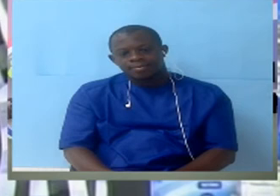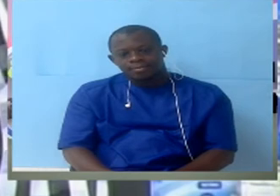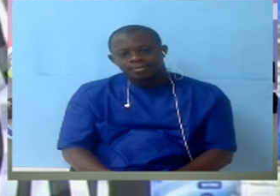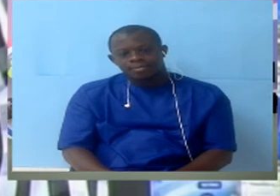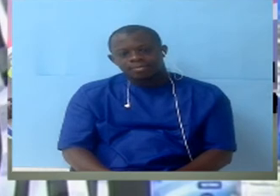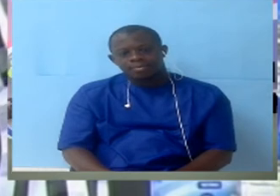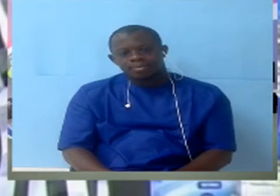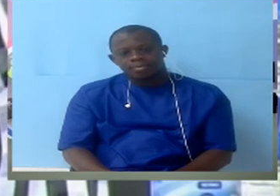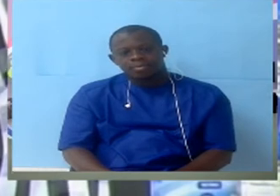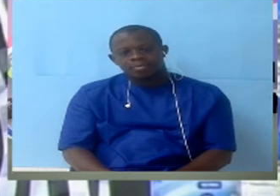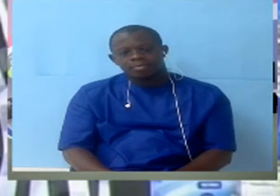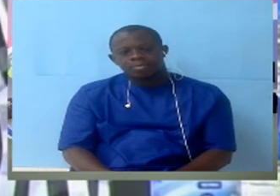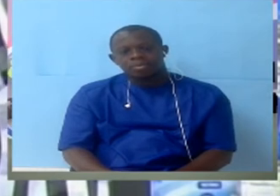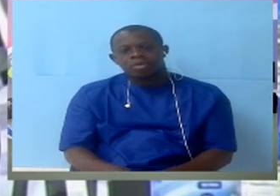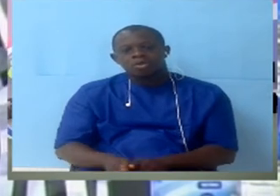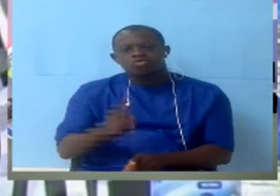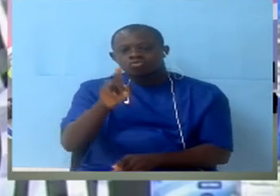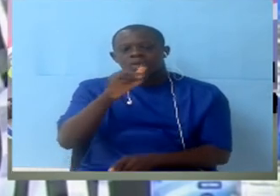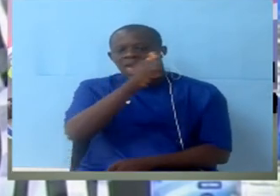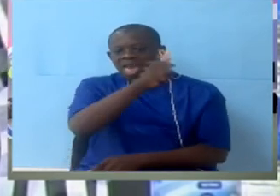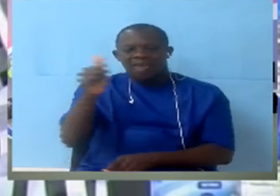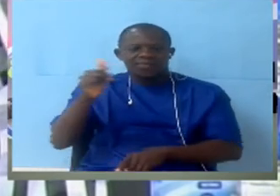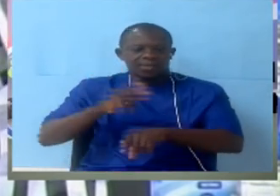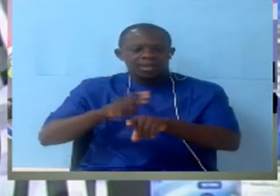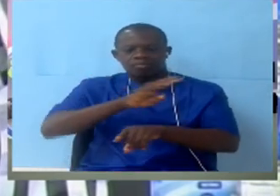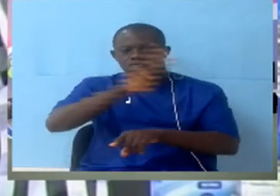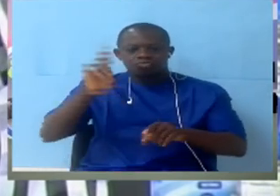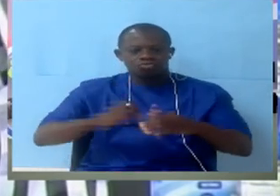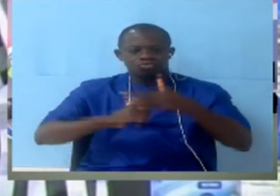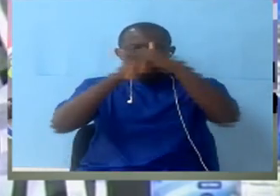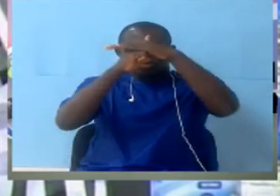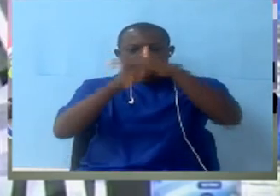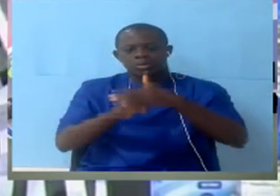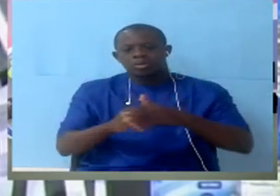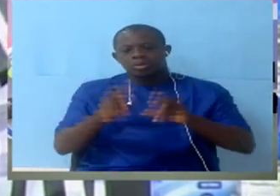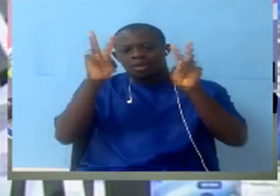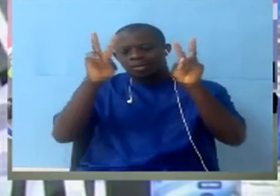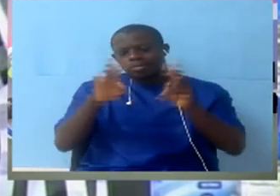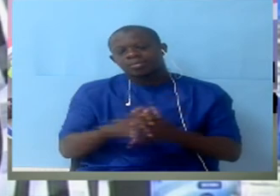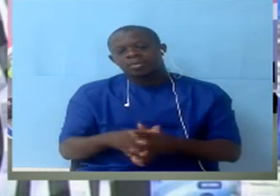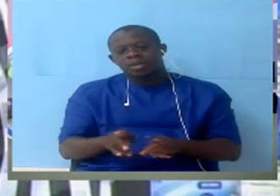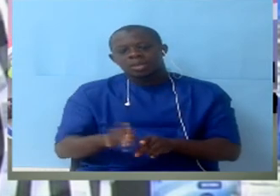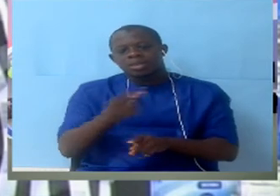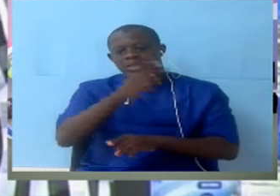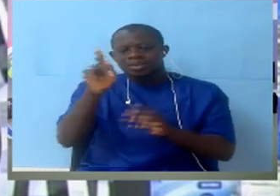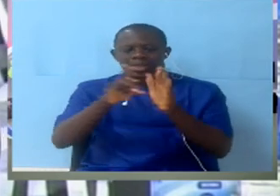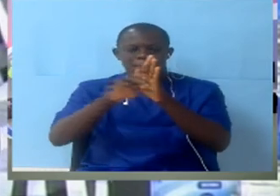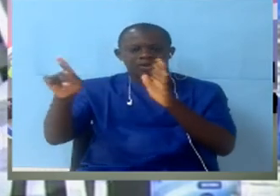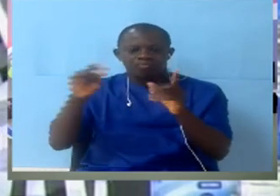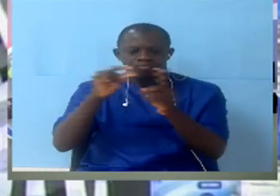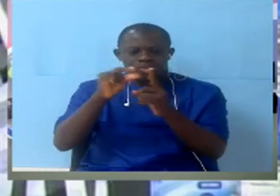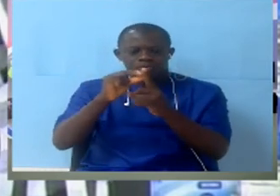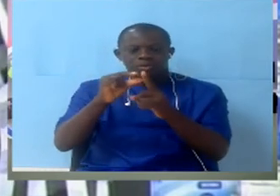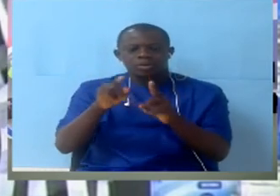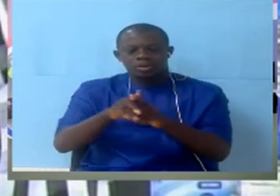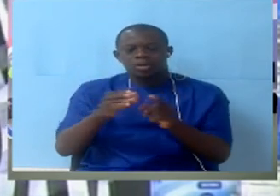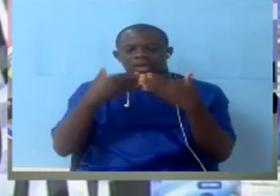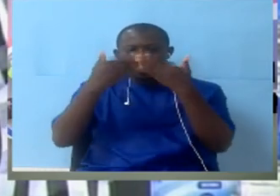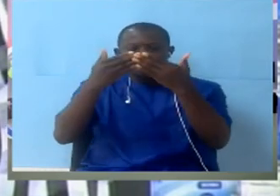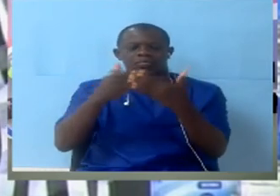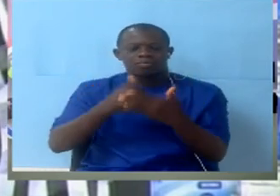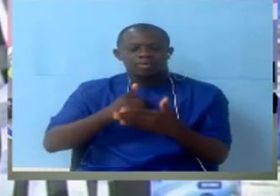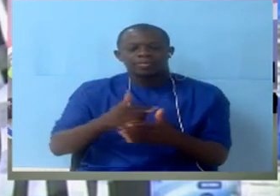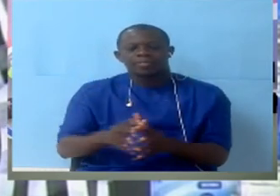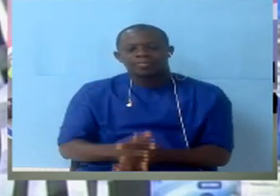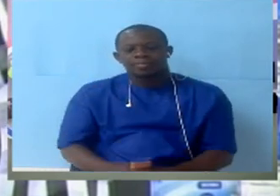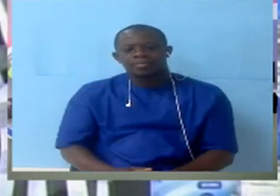You are not loyal every time. You are not loyal every time. Those are the type of words or the type of things they tell